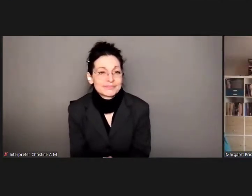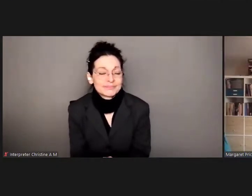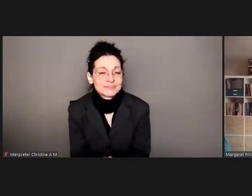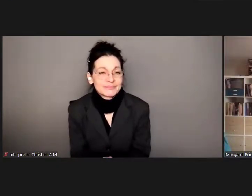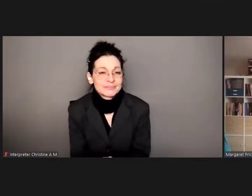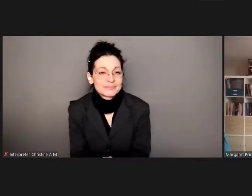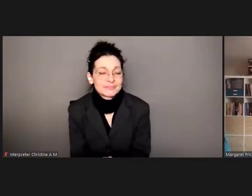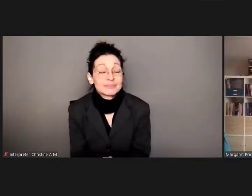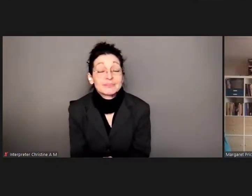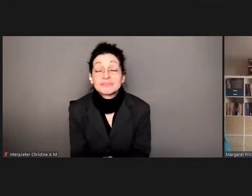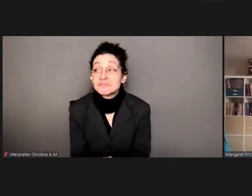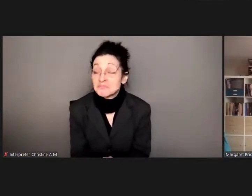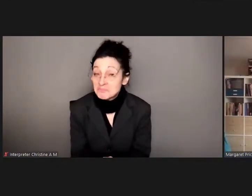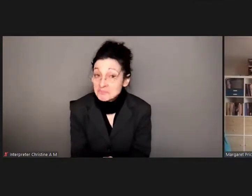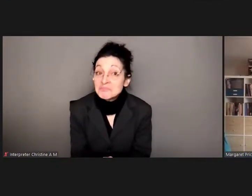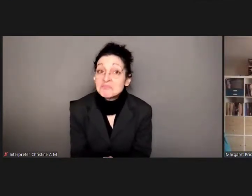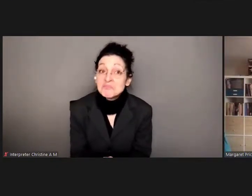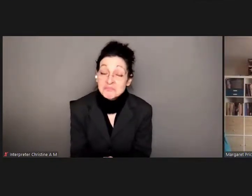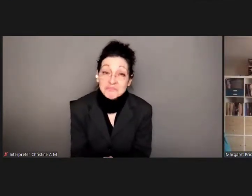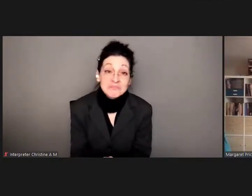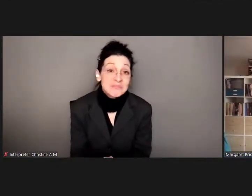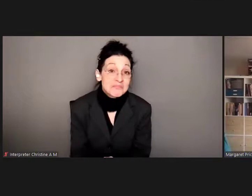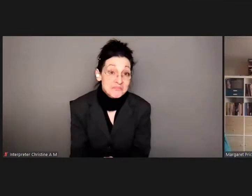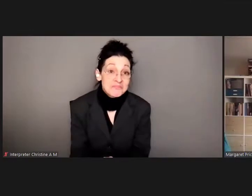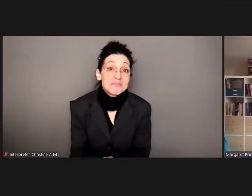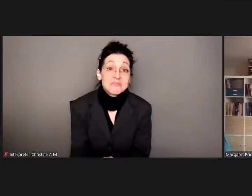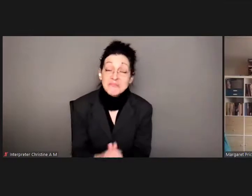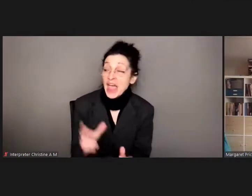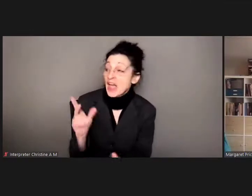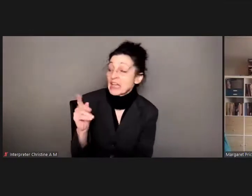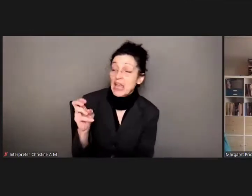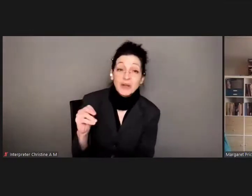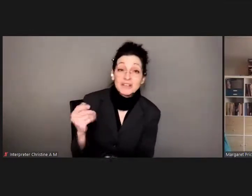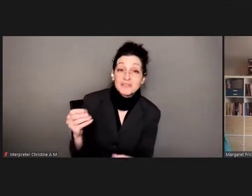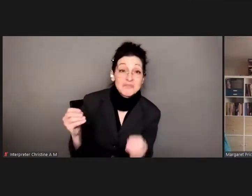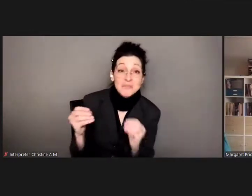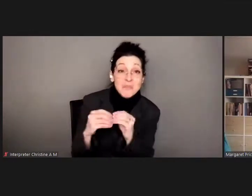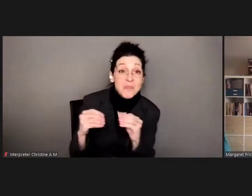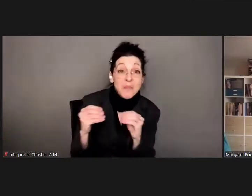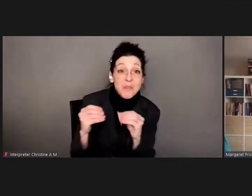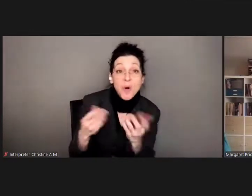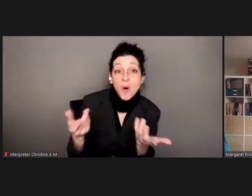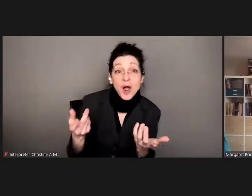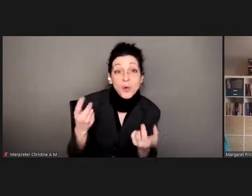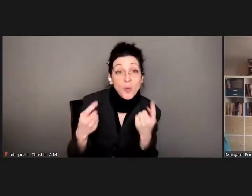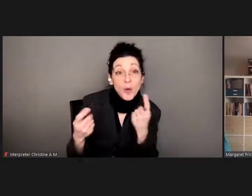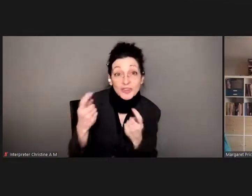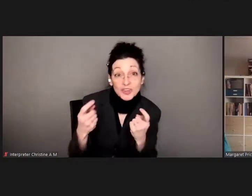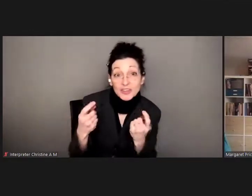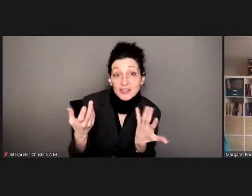Do folks have any lingering questions, any last things they'd like to ask before we part ways for the afternoon?